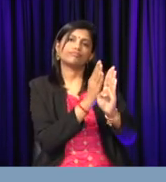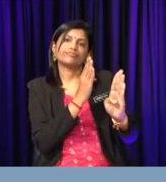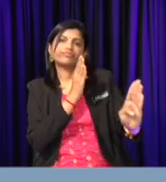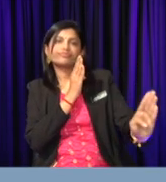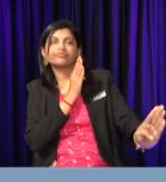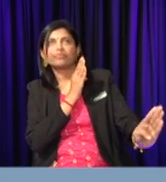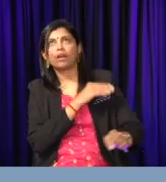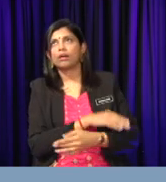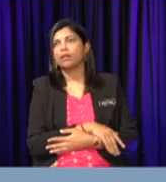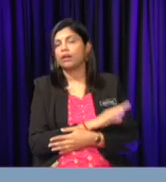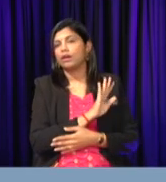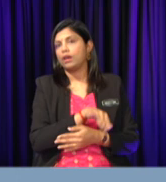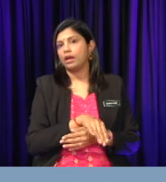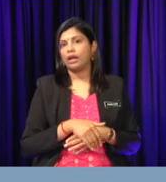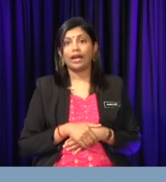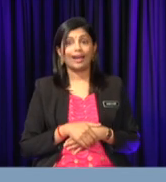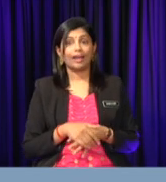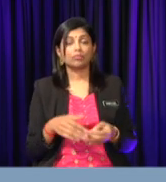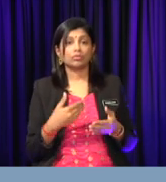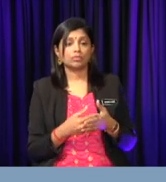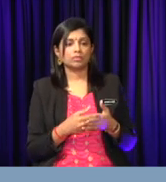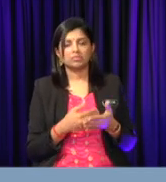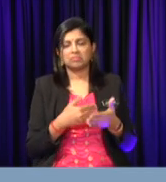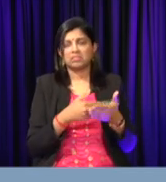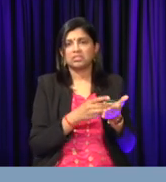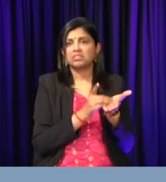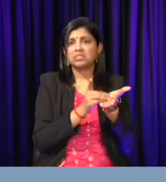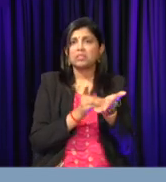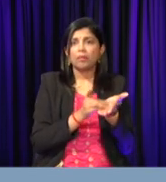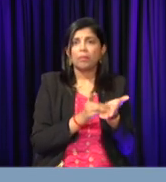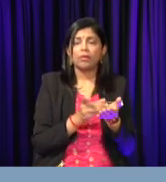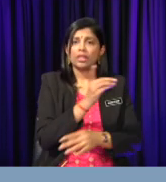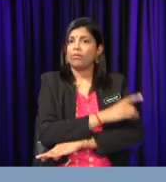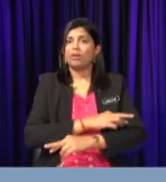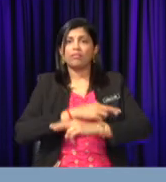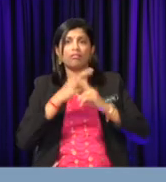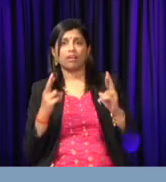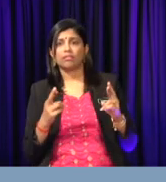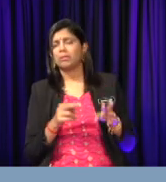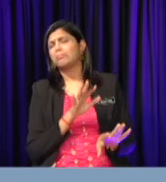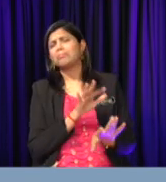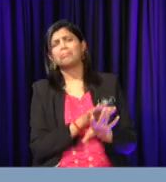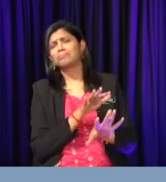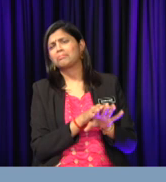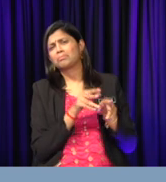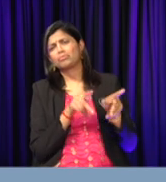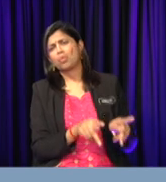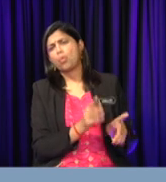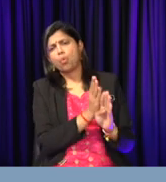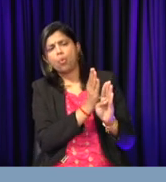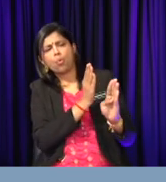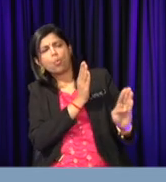especially during celebrations like Deepavali, Hari Raya, and Chinese New Year's, there'll be lots of people who wants to